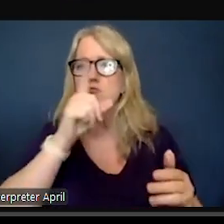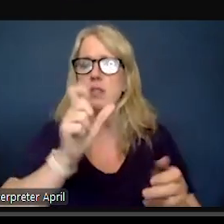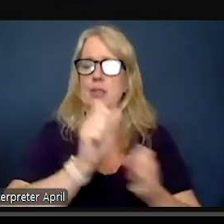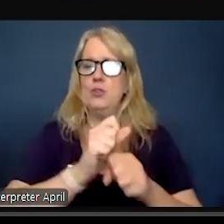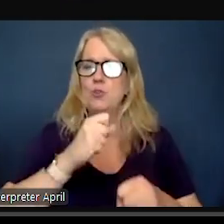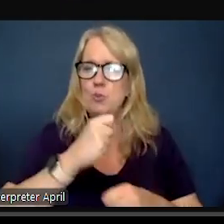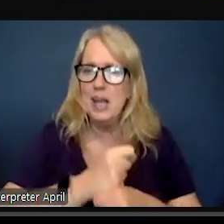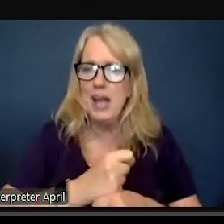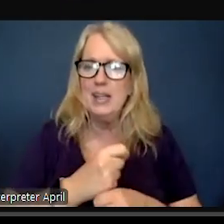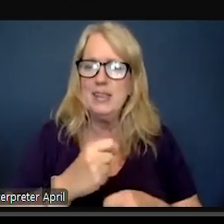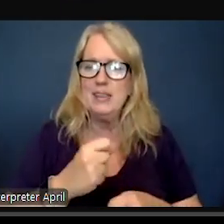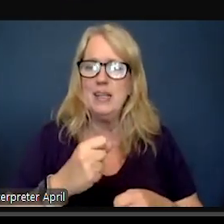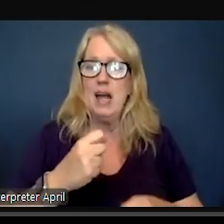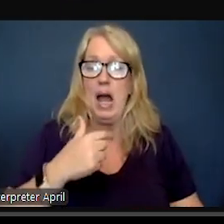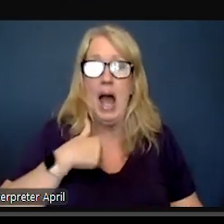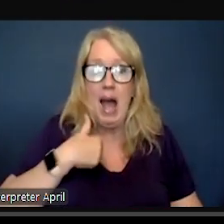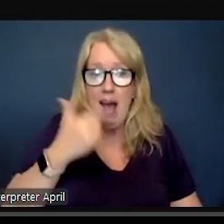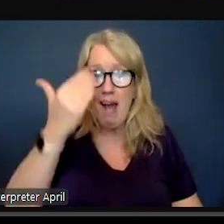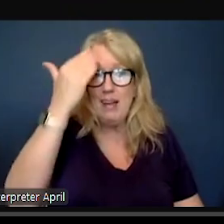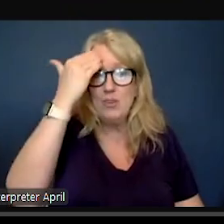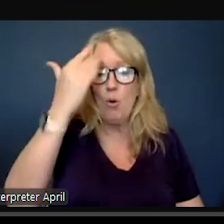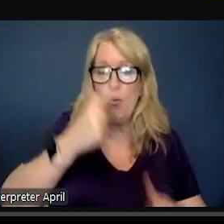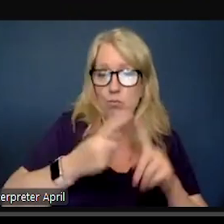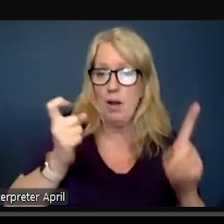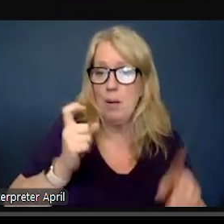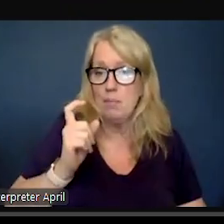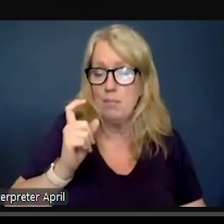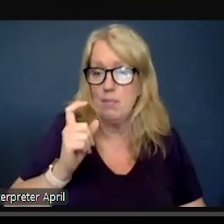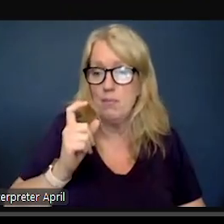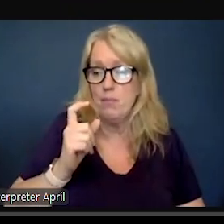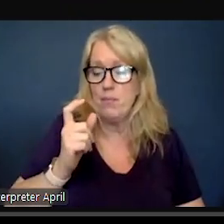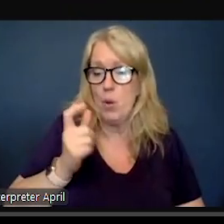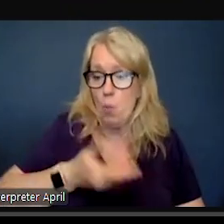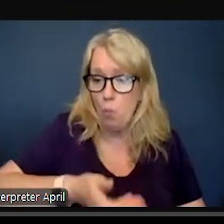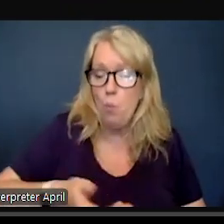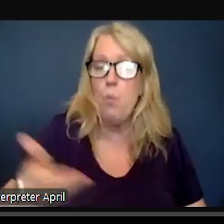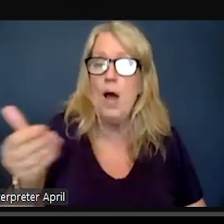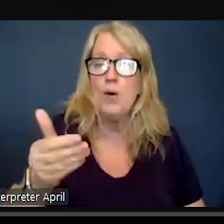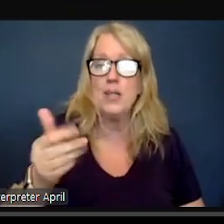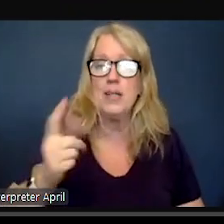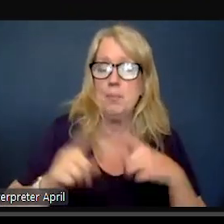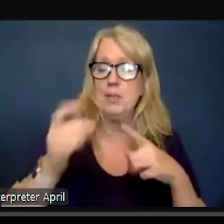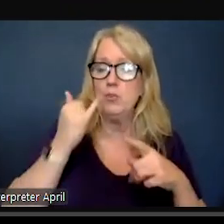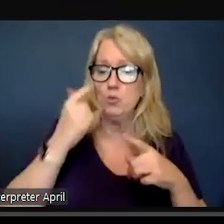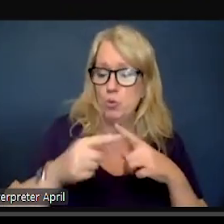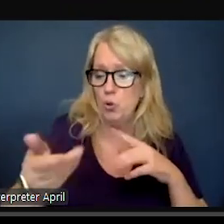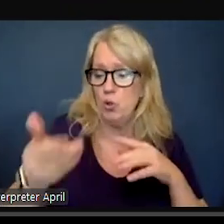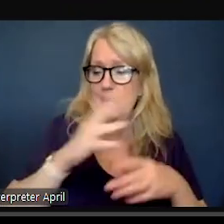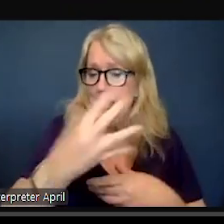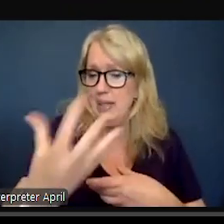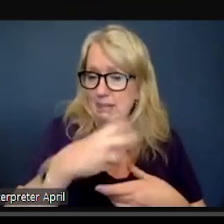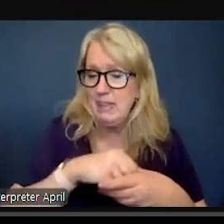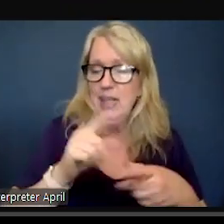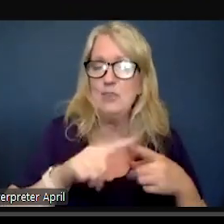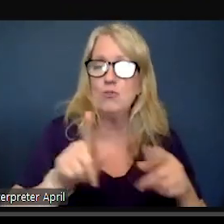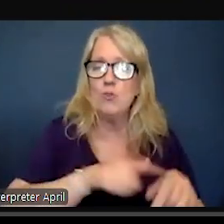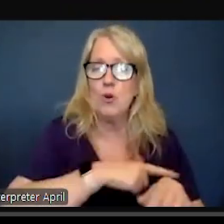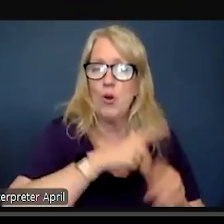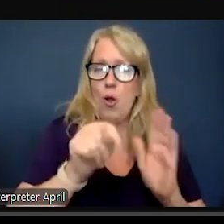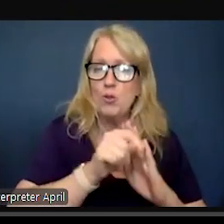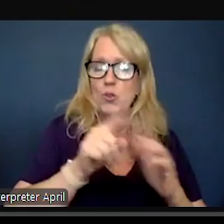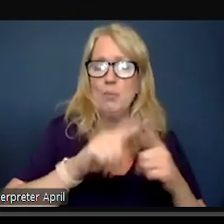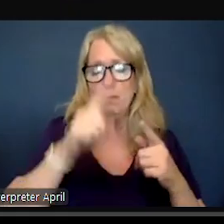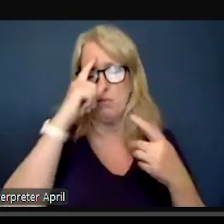create, I know from our end, this sort of welcoming precedent for engaging with more long-term mental